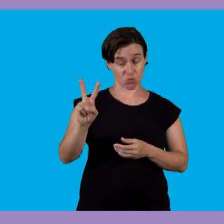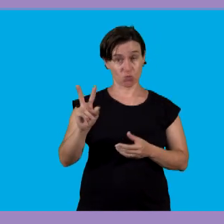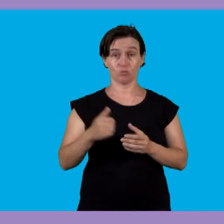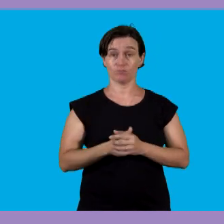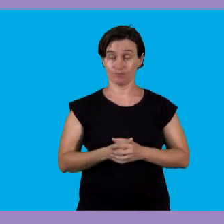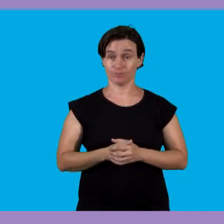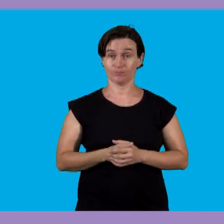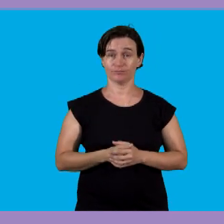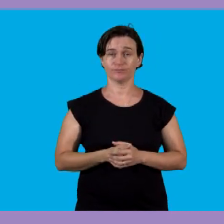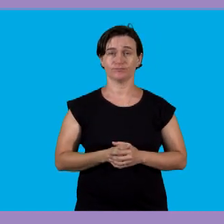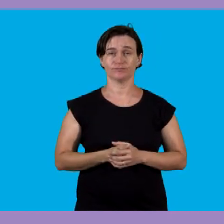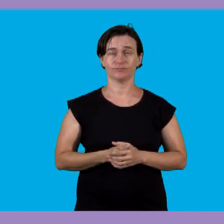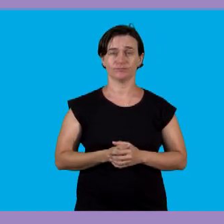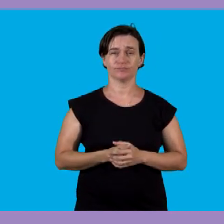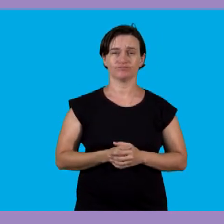2,